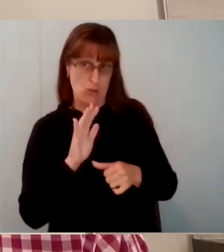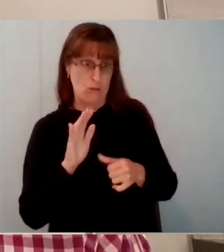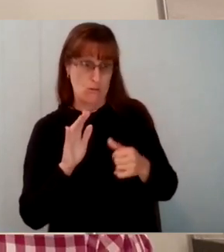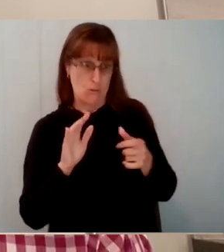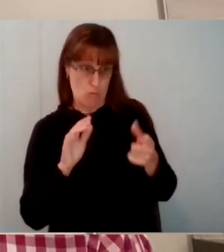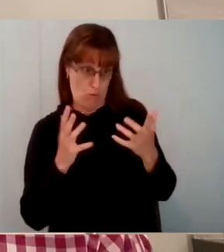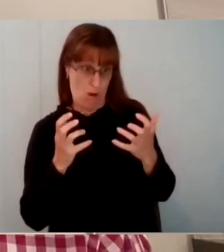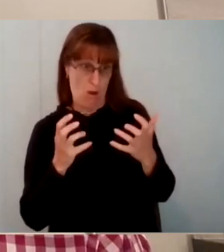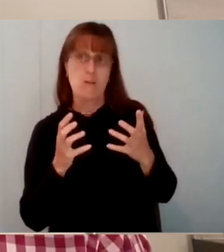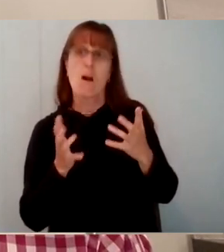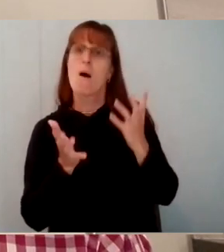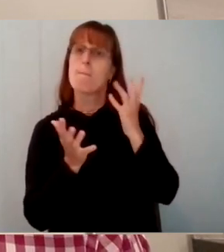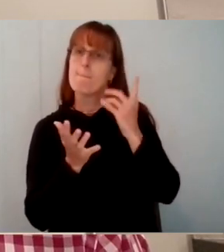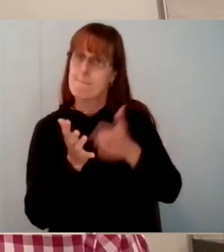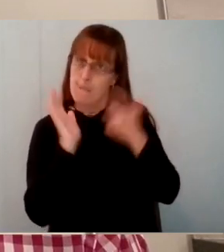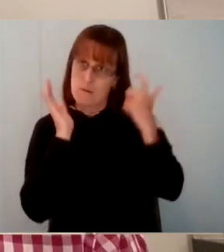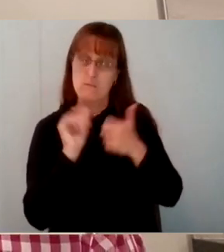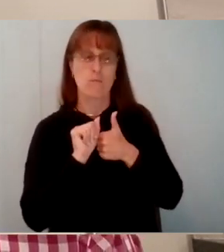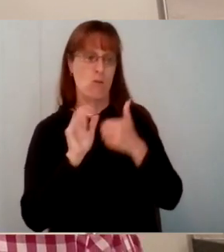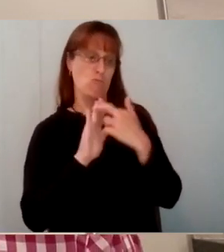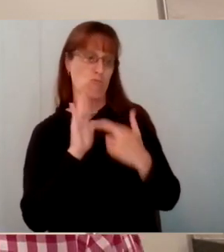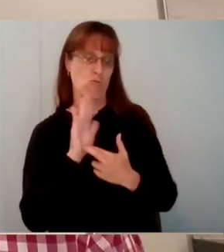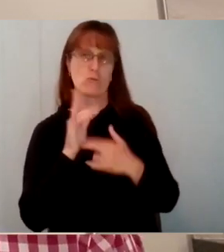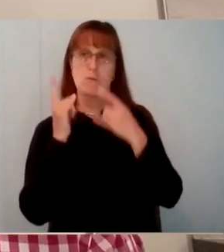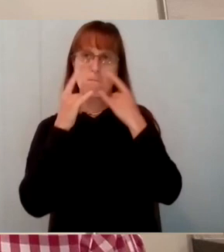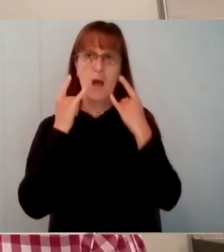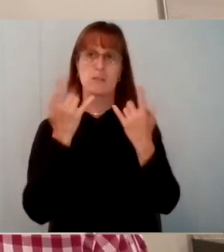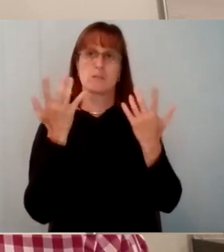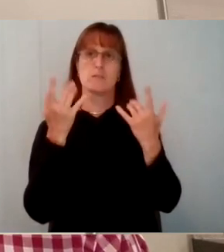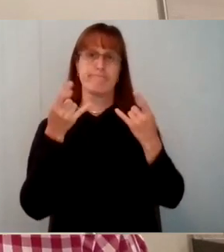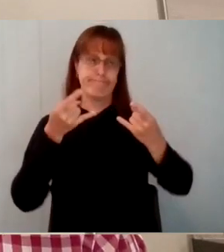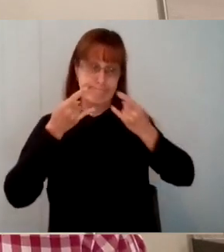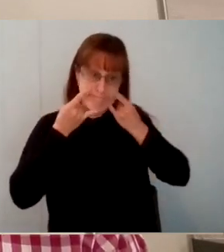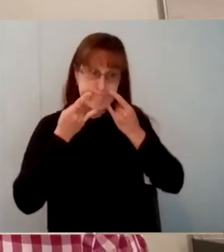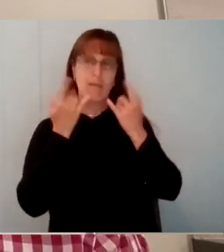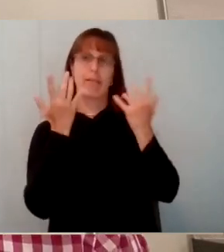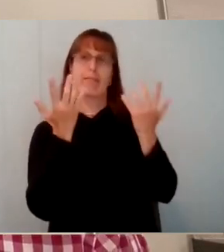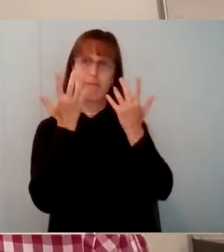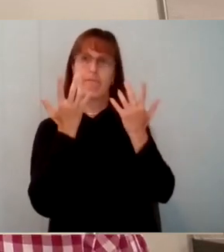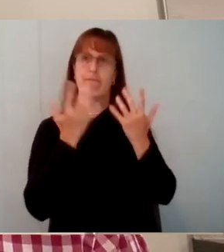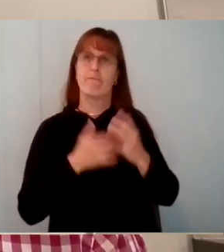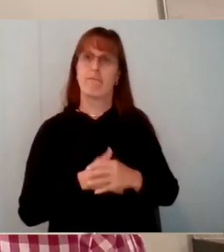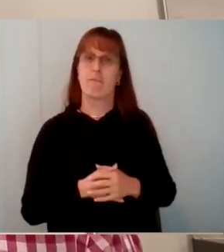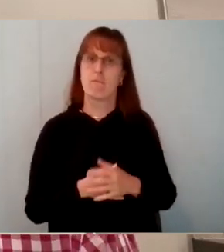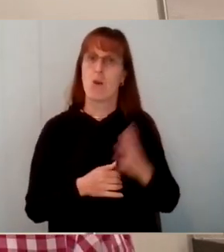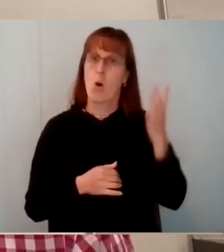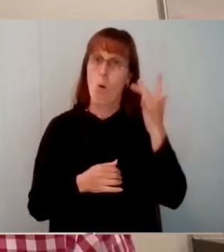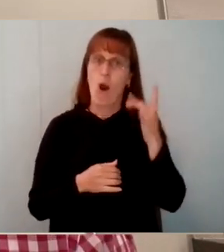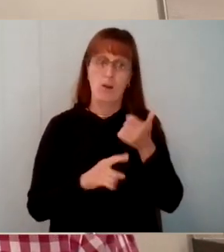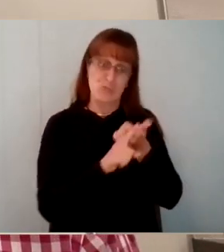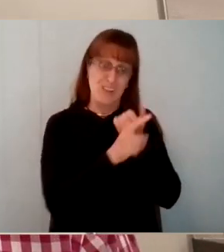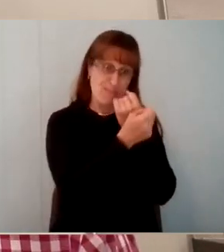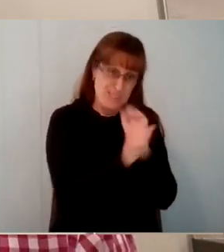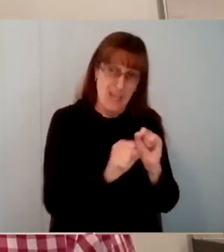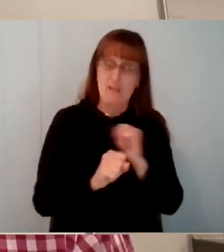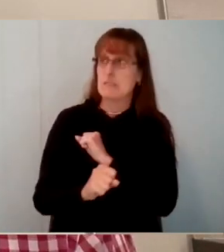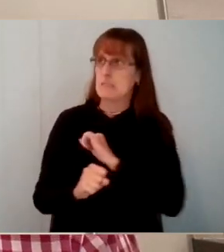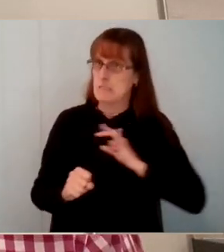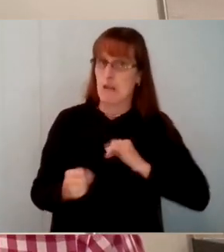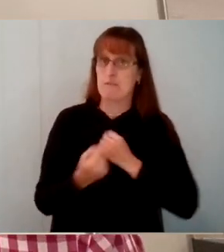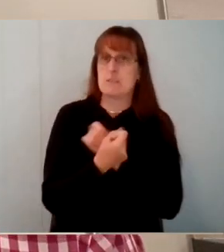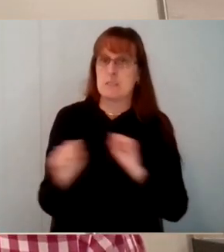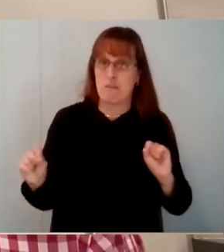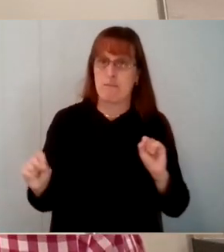So please be gracious and thoughtful, because you are protecting yourself, protecting our